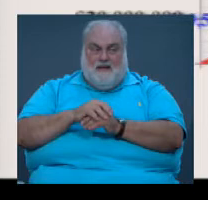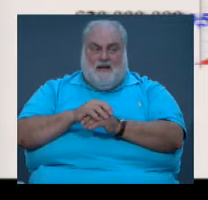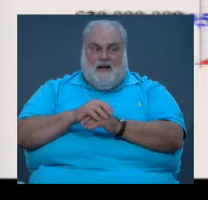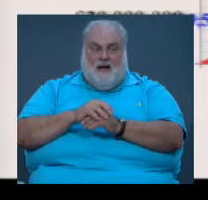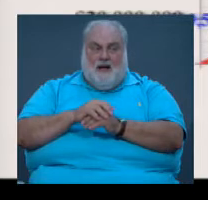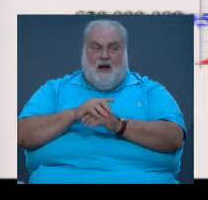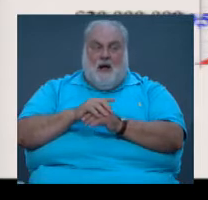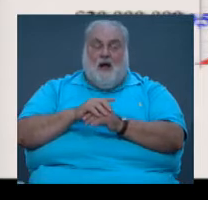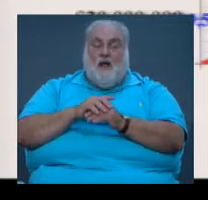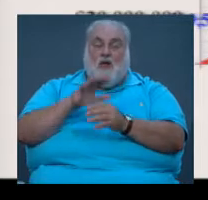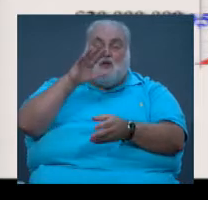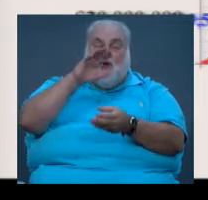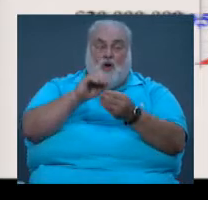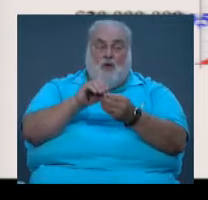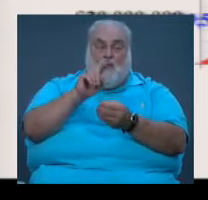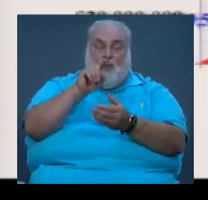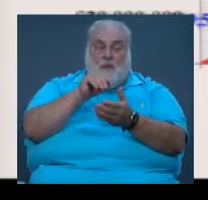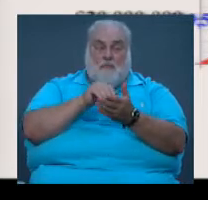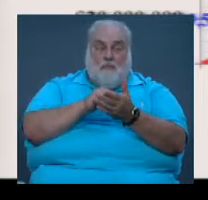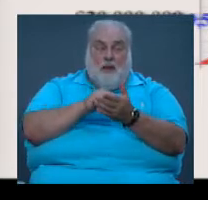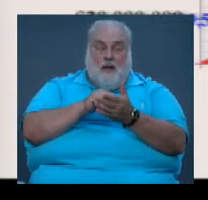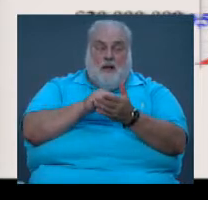$101,213,037, and compared to